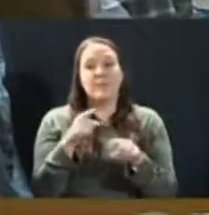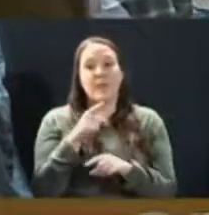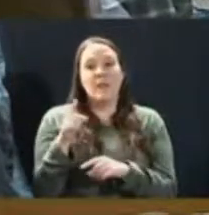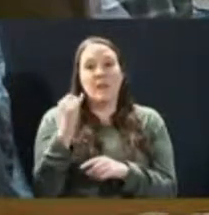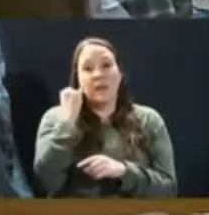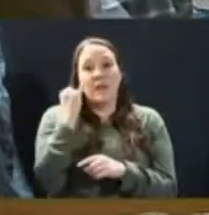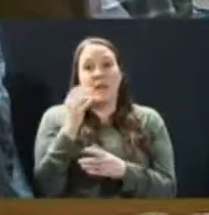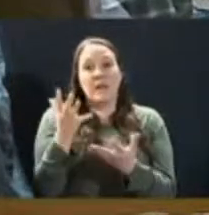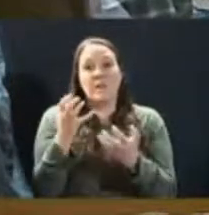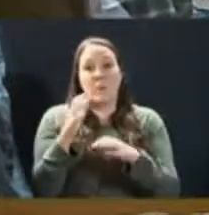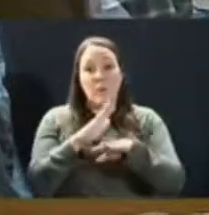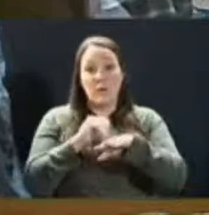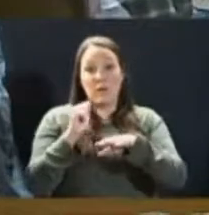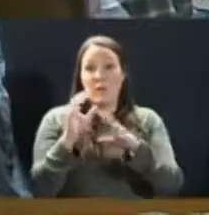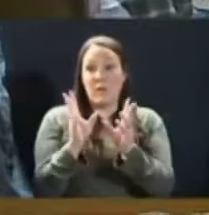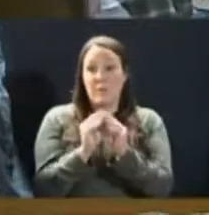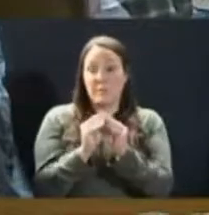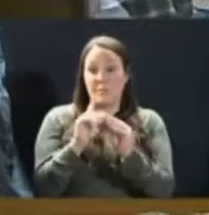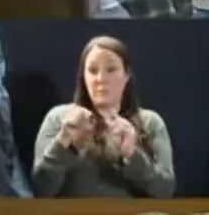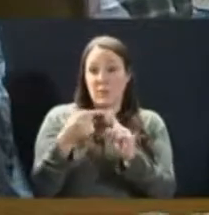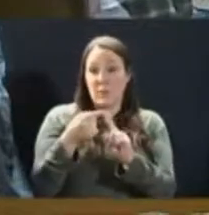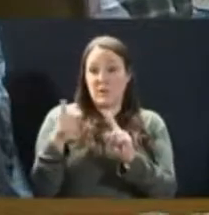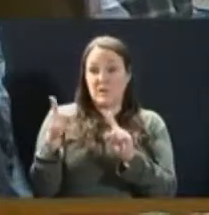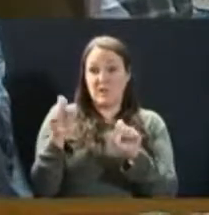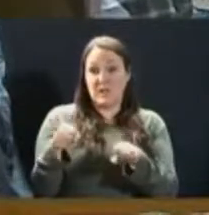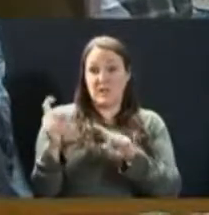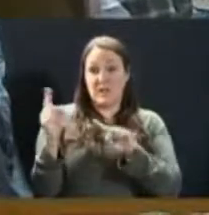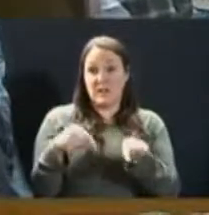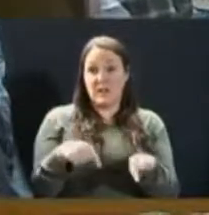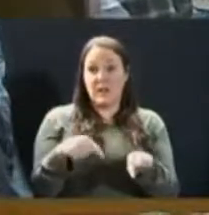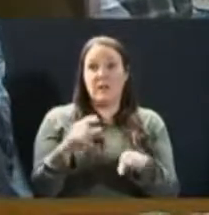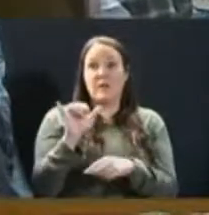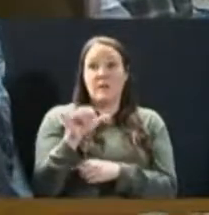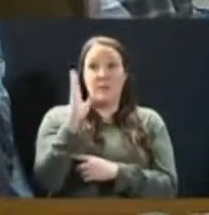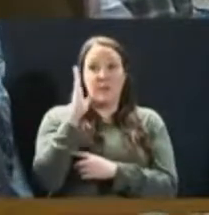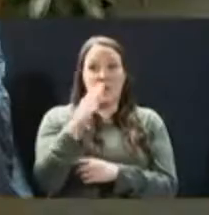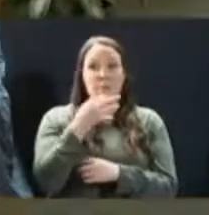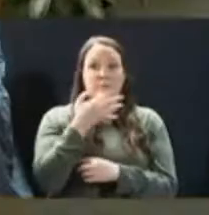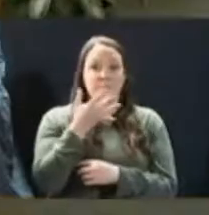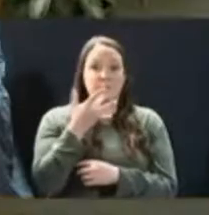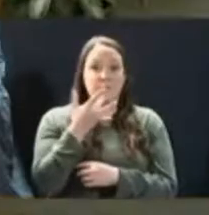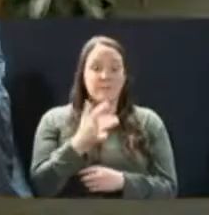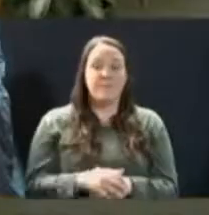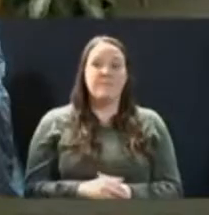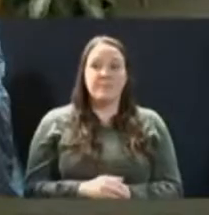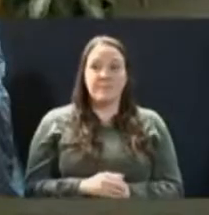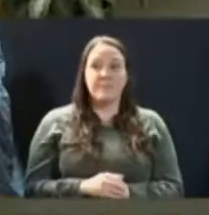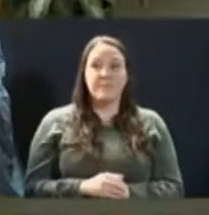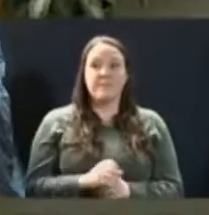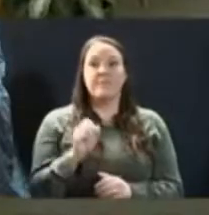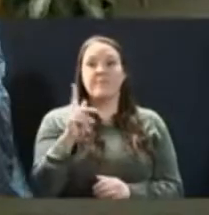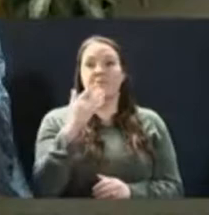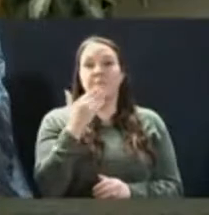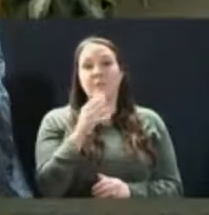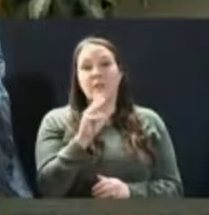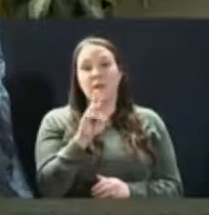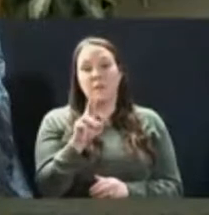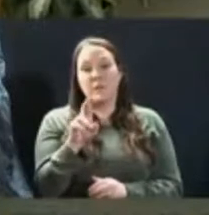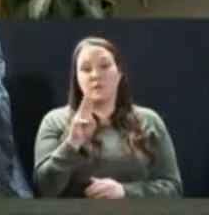want to call it at a time when she can be here as well, I would vote differently on that. Okay, thank you. Mr.